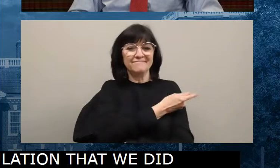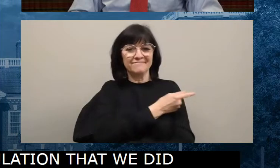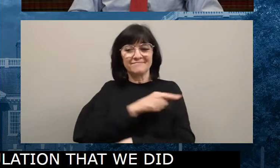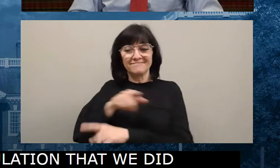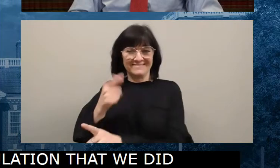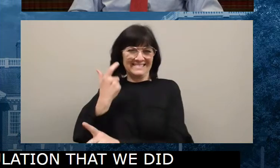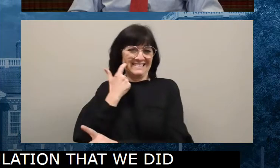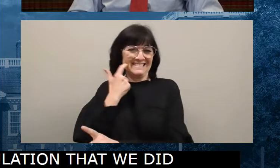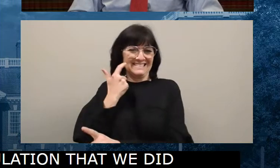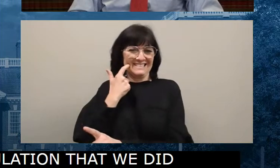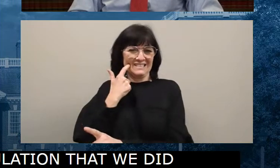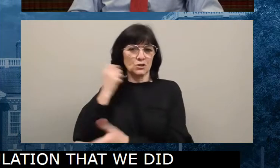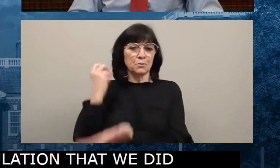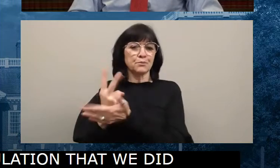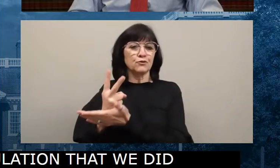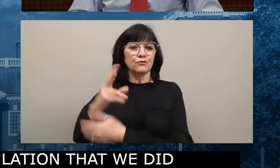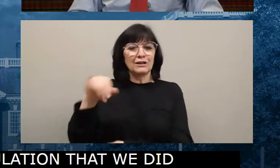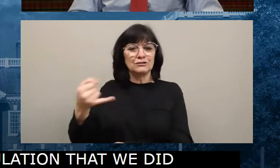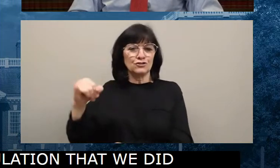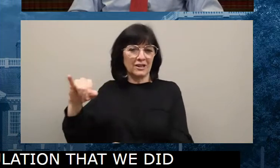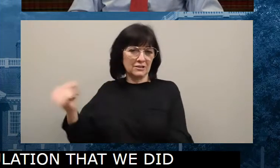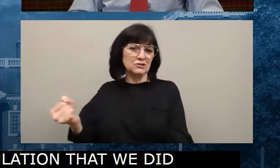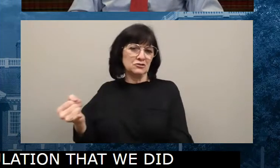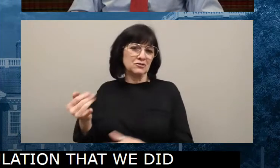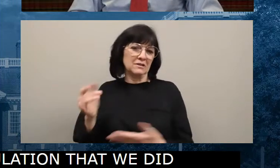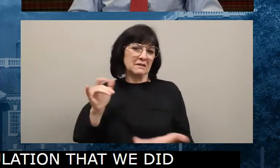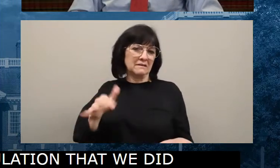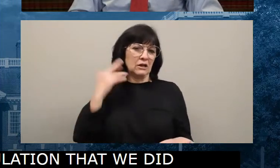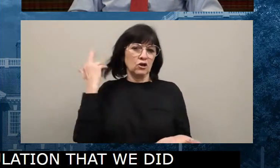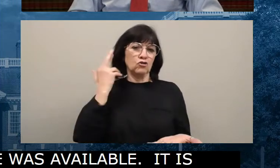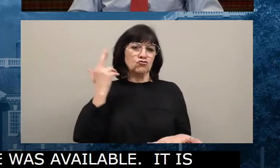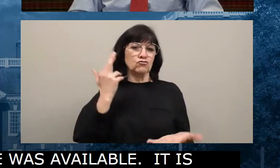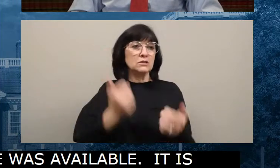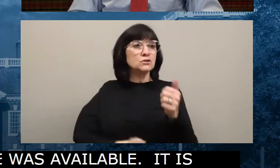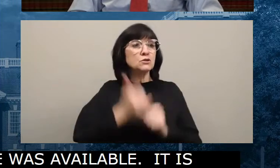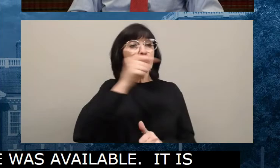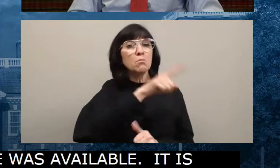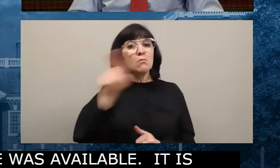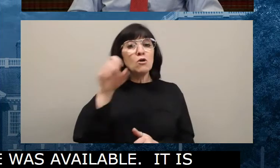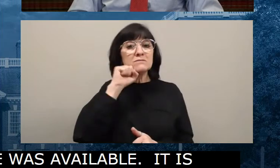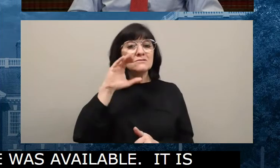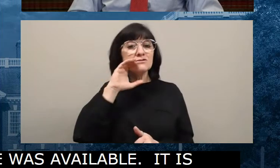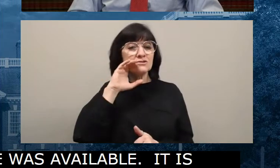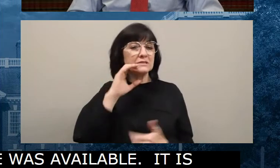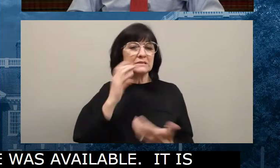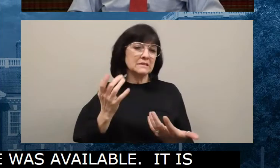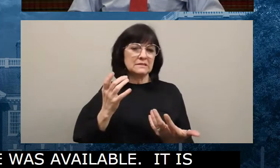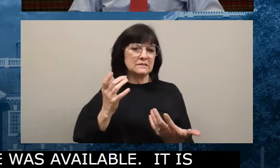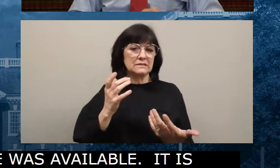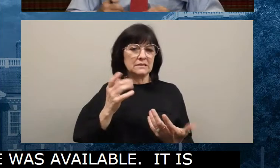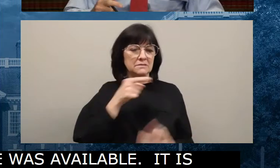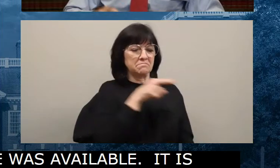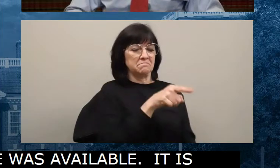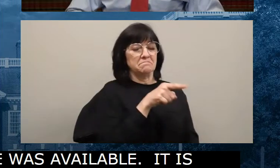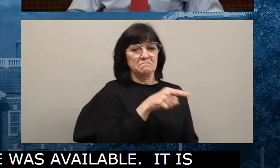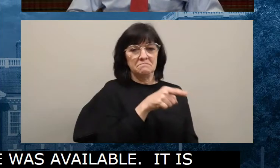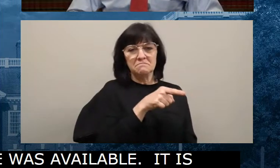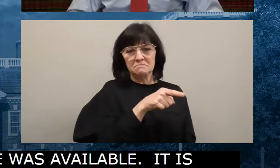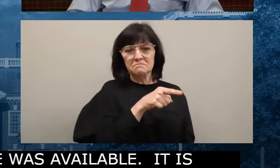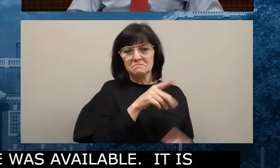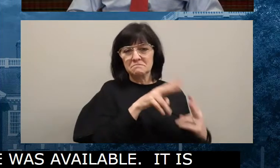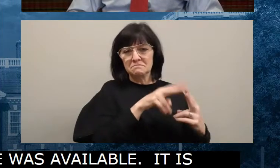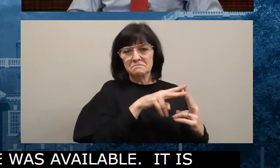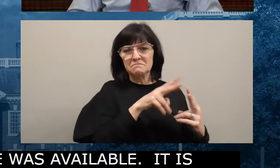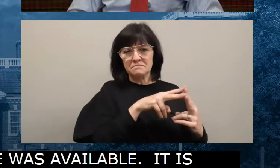almost 70% of seniors that have been fully vaccinated. And that's really a big